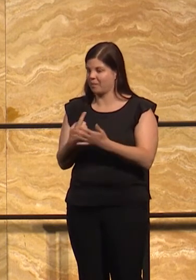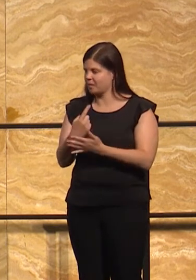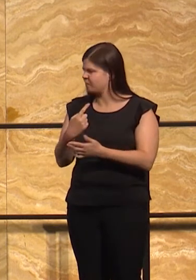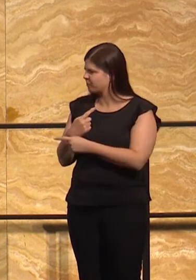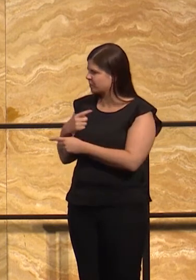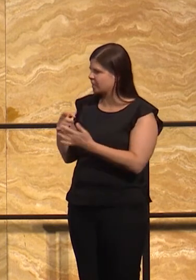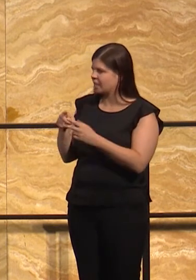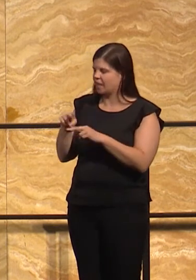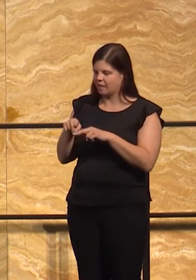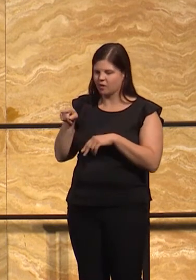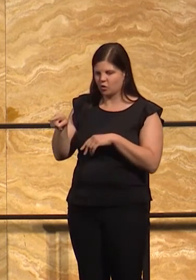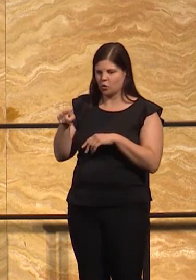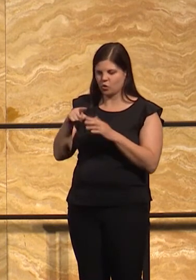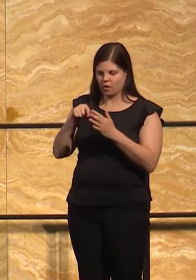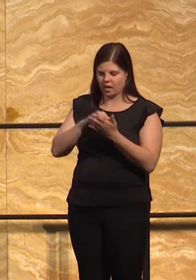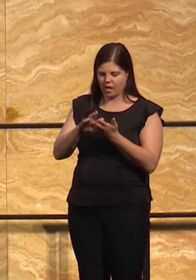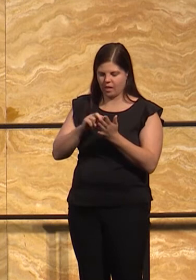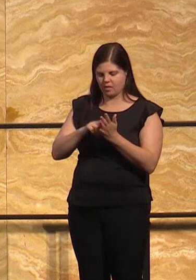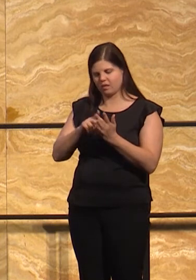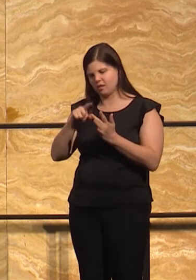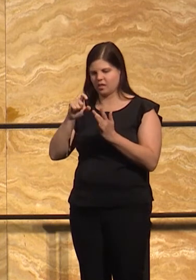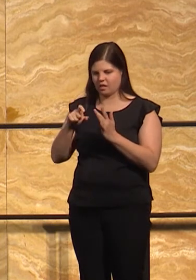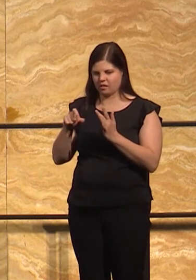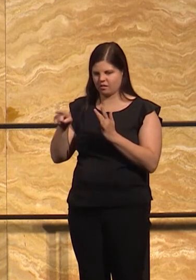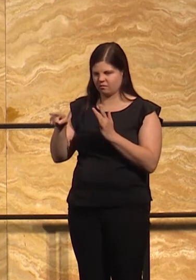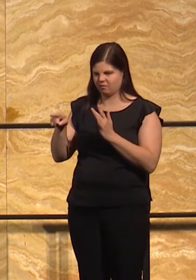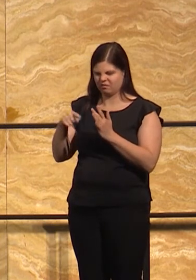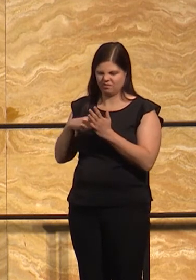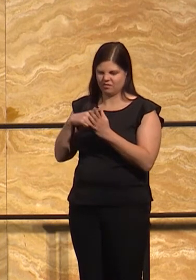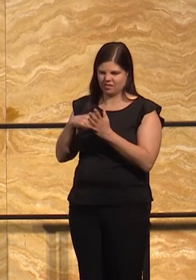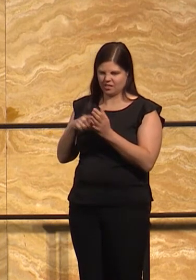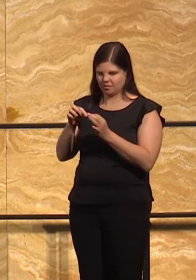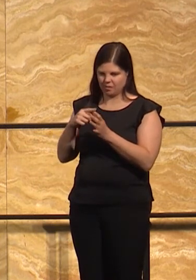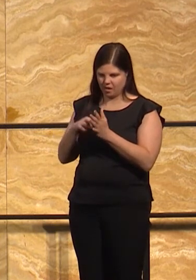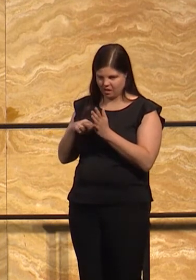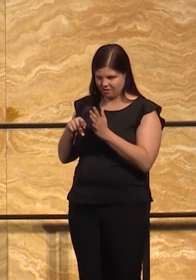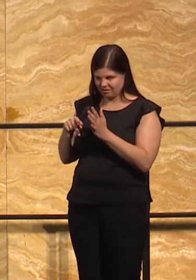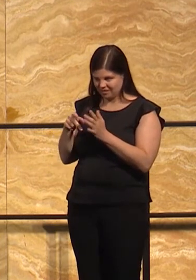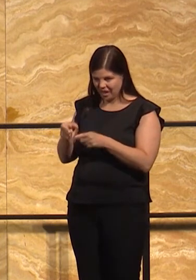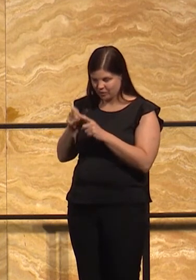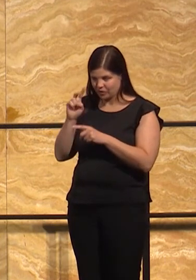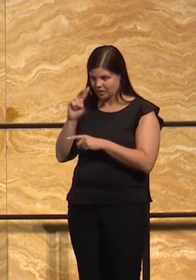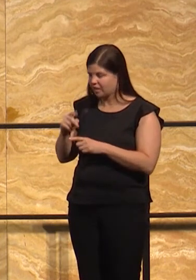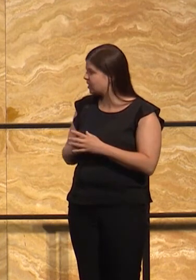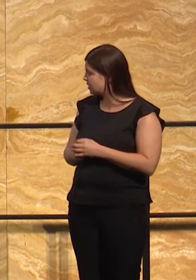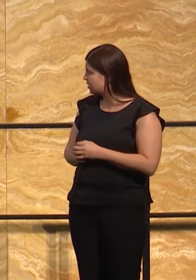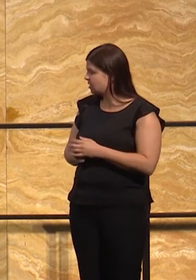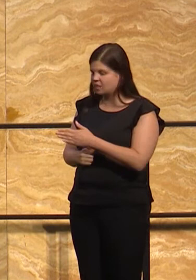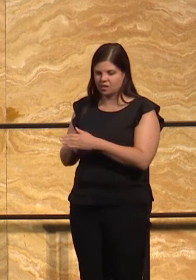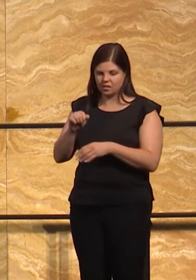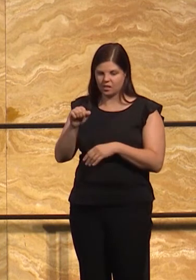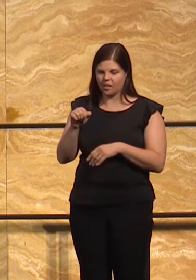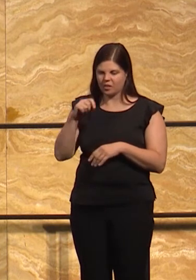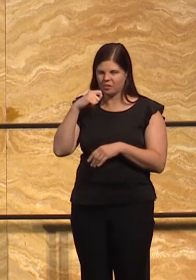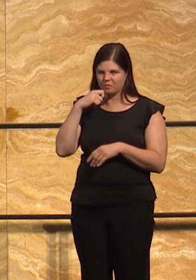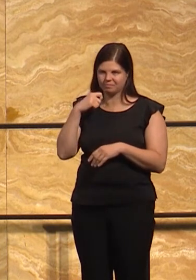ethnic Hazara in Bamiyan, that's pretty hard to foresee how that could so end. So it means that the broad cross-section of the society has not accepted that. So